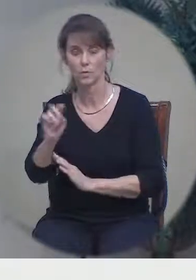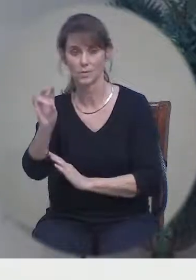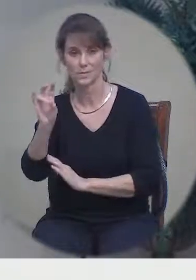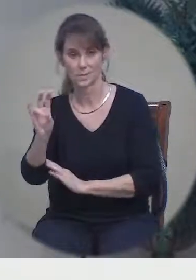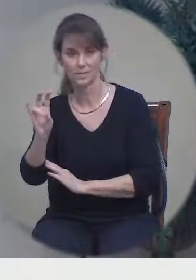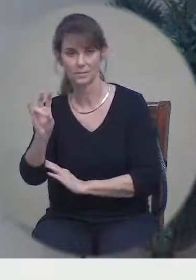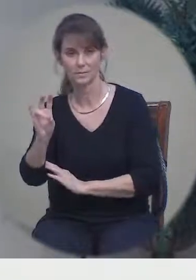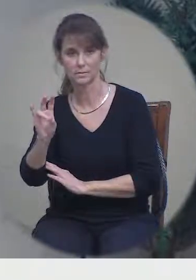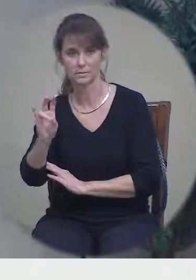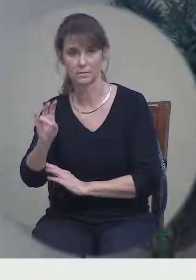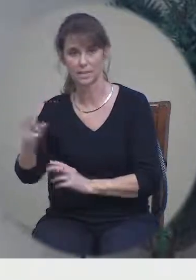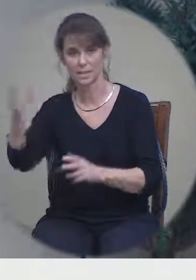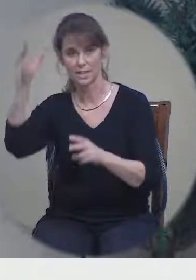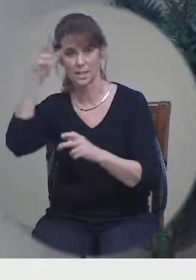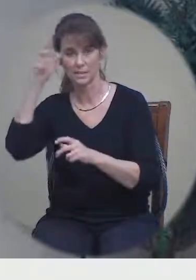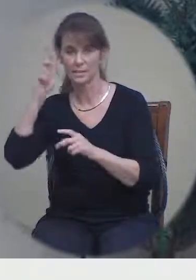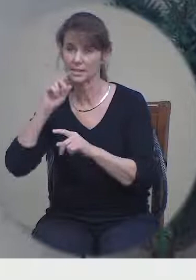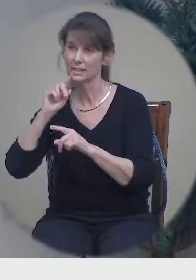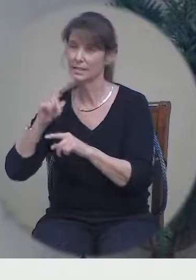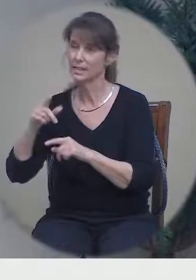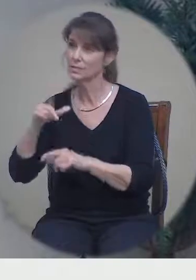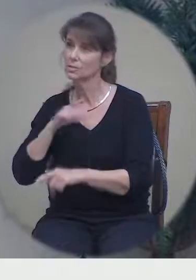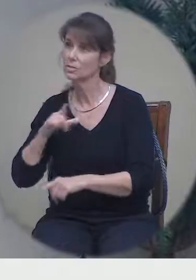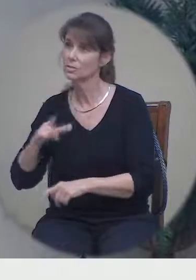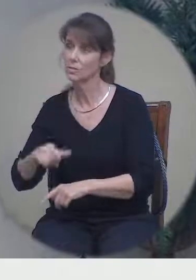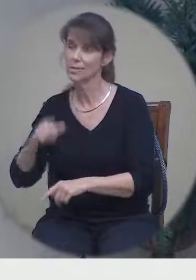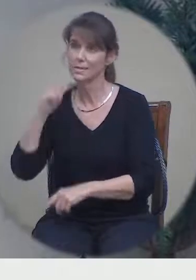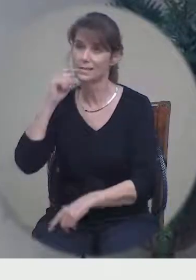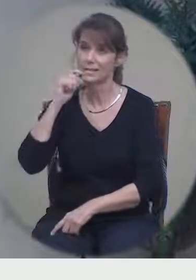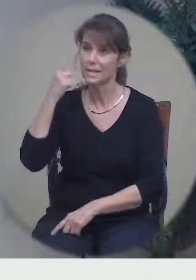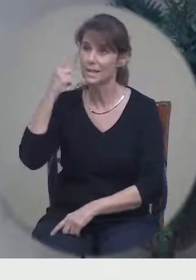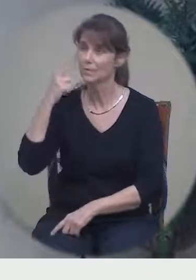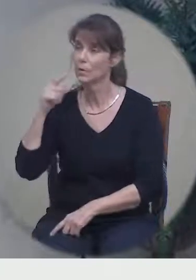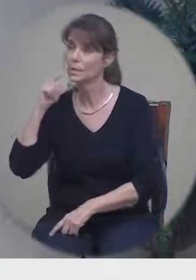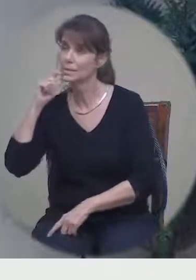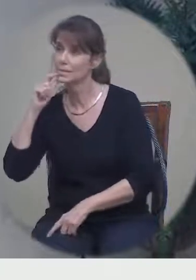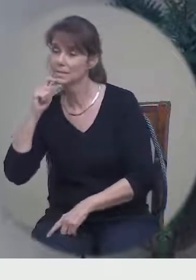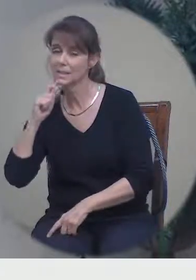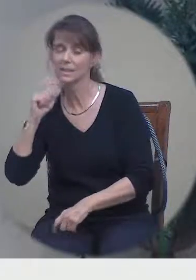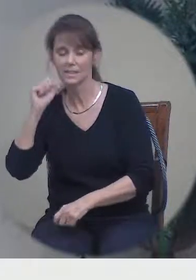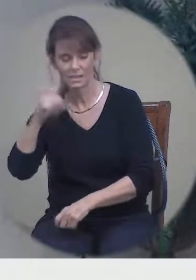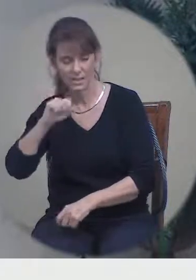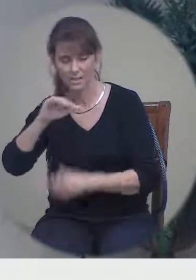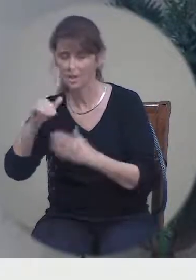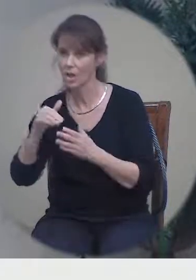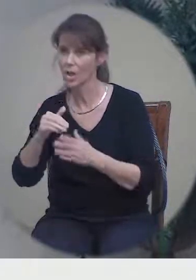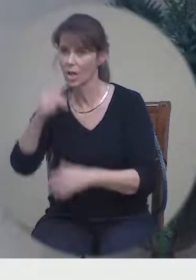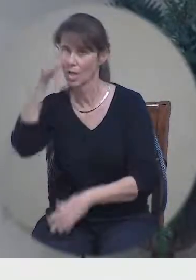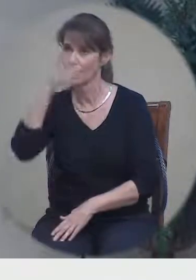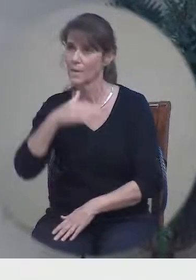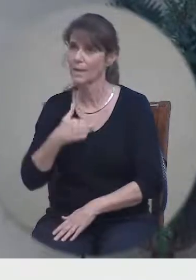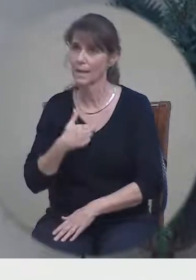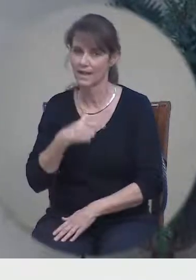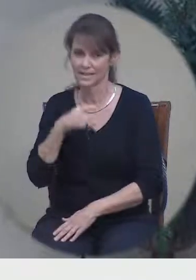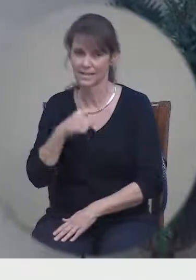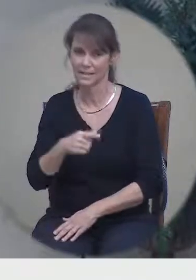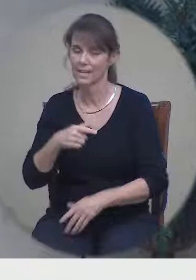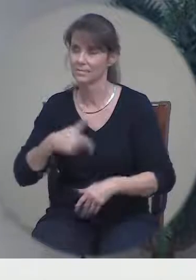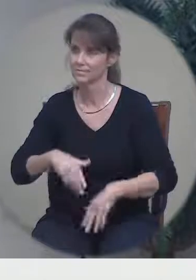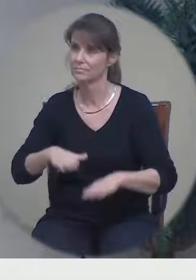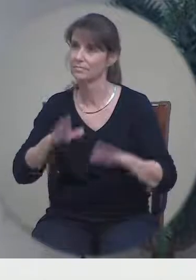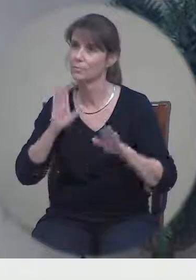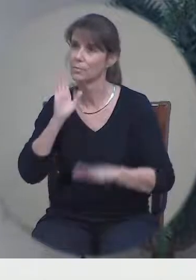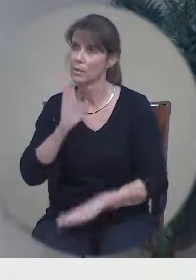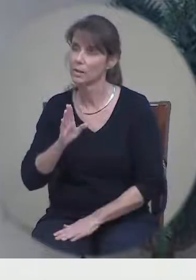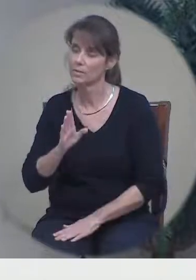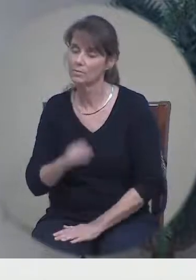Satan answered the Lord and said, "Skin for skin. Yes, all that a man has he will give for his life. However, put forth